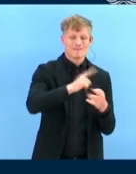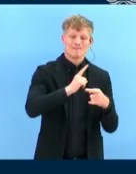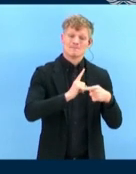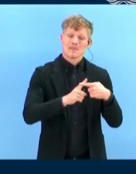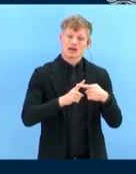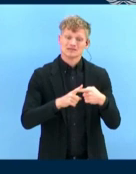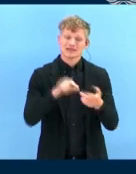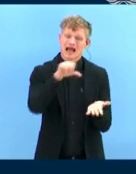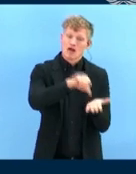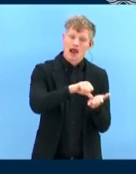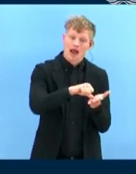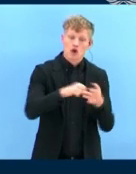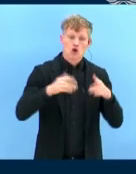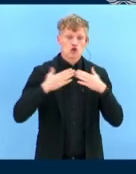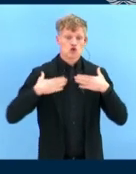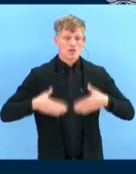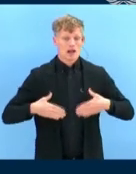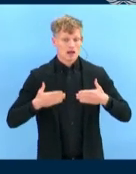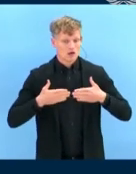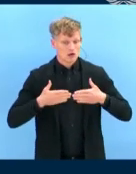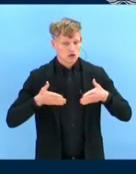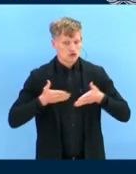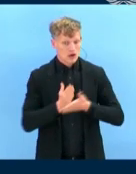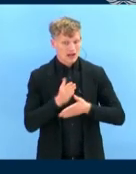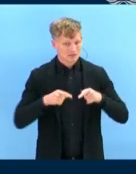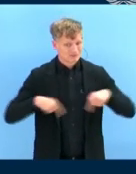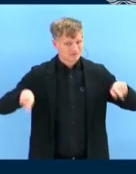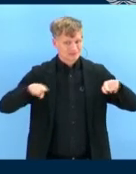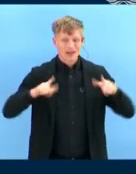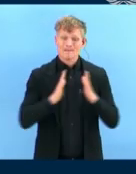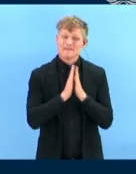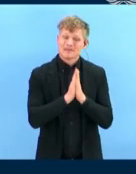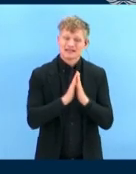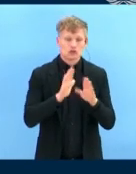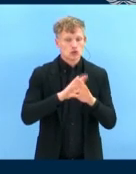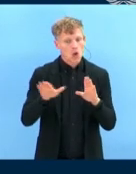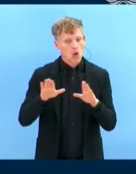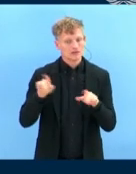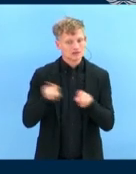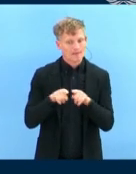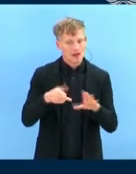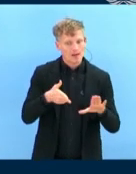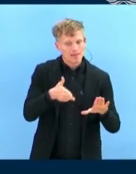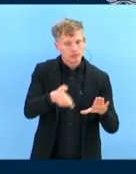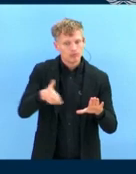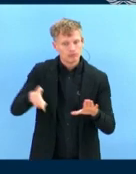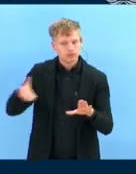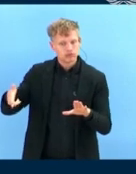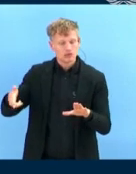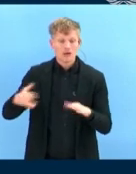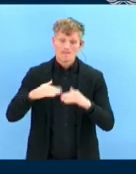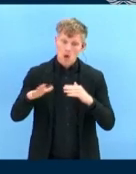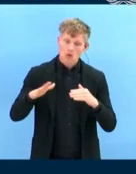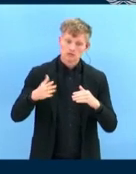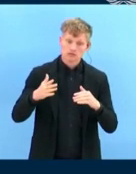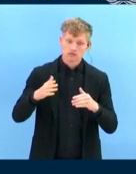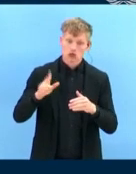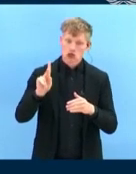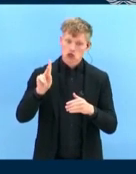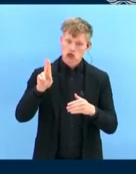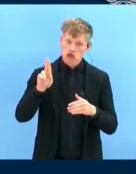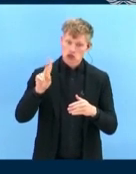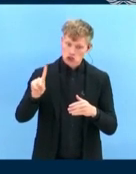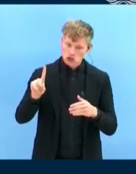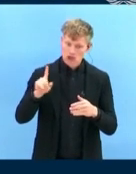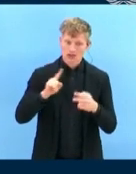urge Iran to end summary executions targeting mainly the Kurds and the Baluchis. I thank you. Thank you very